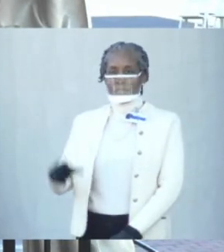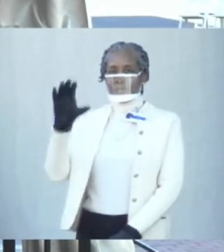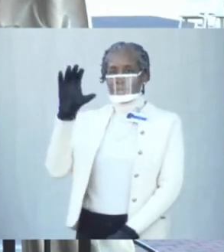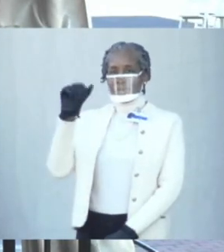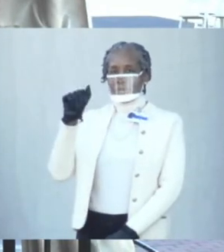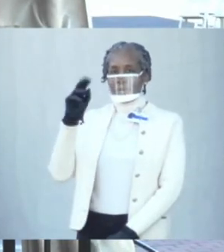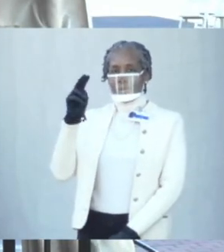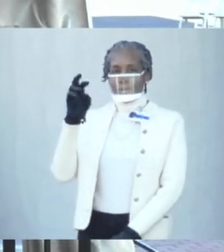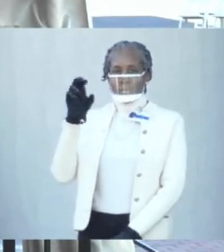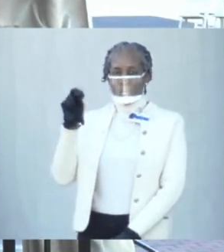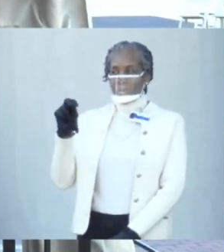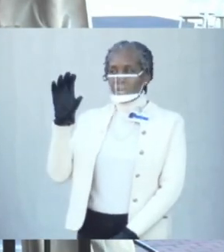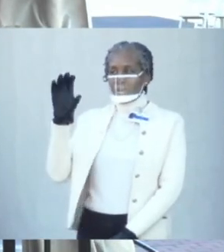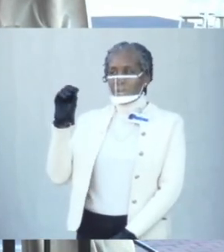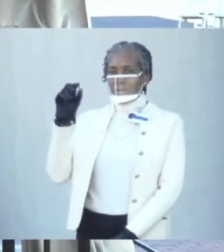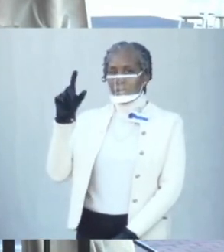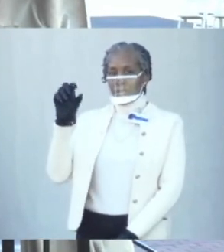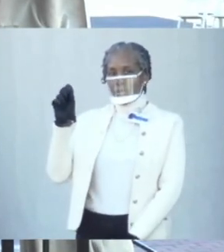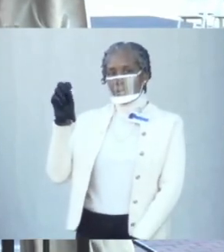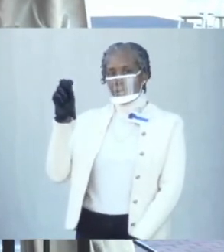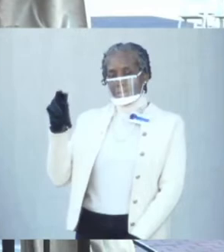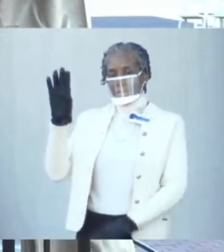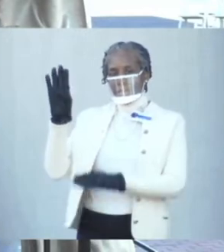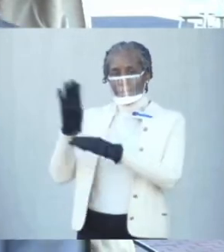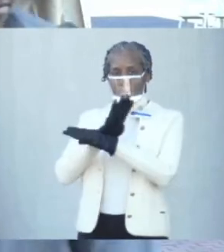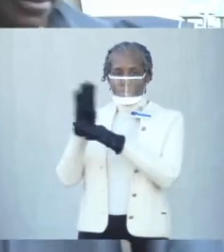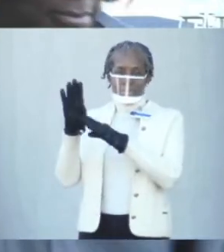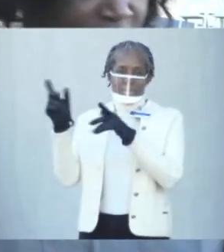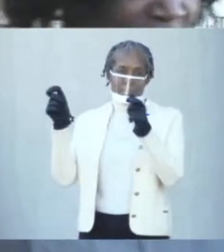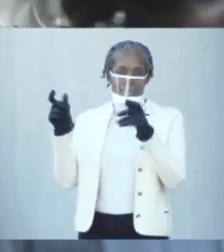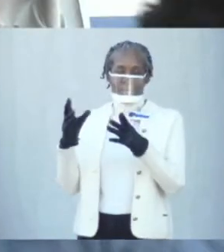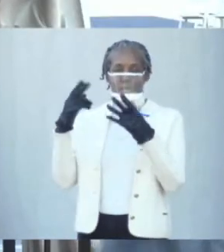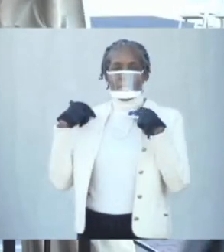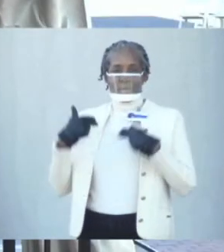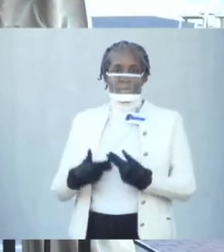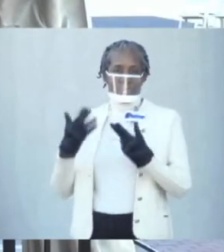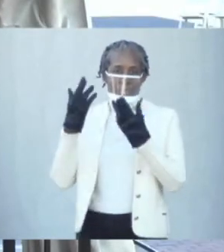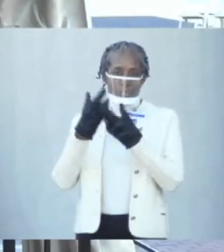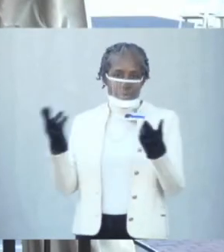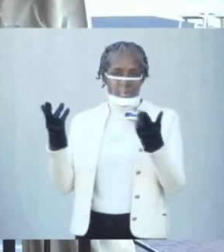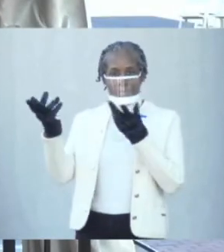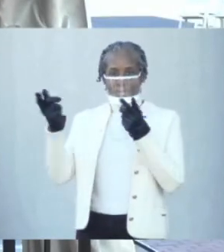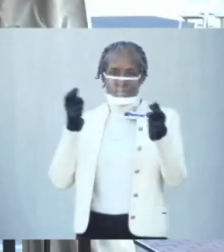Cameron Colson, Business Administration, Human Resources Management.